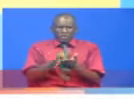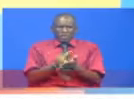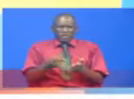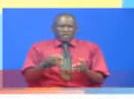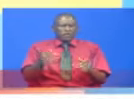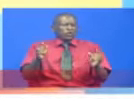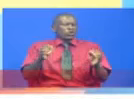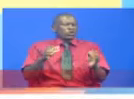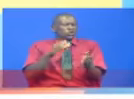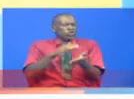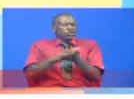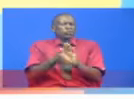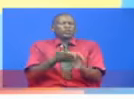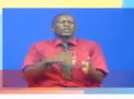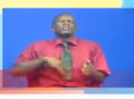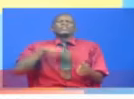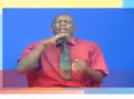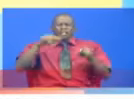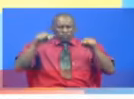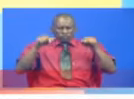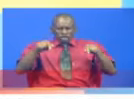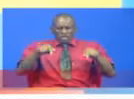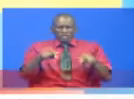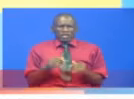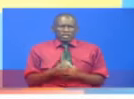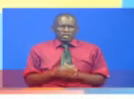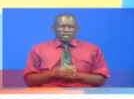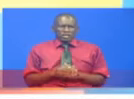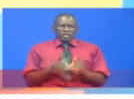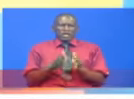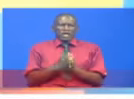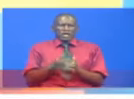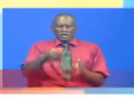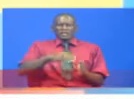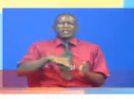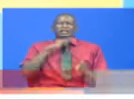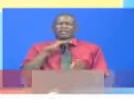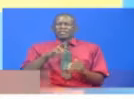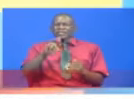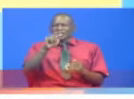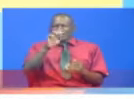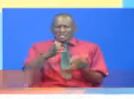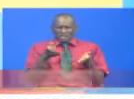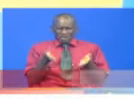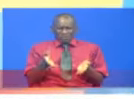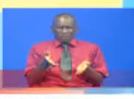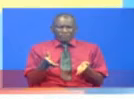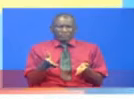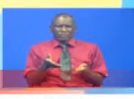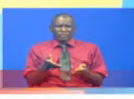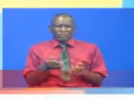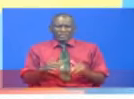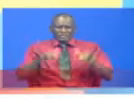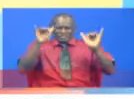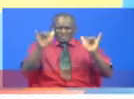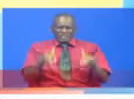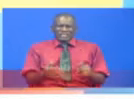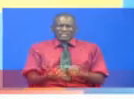not registered any deaths, and our fatality, therefore, remains